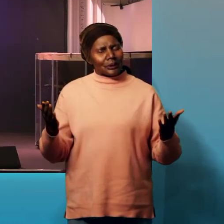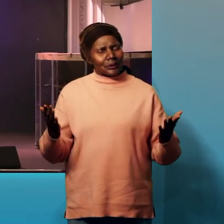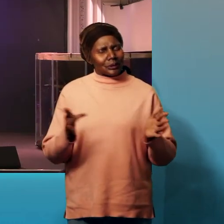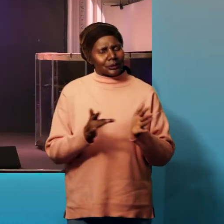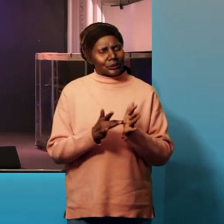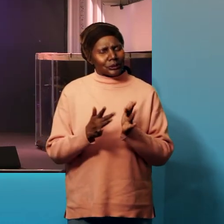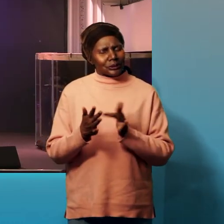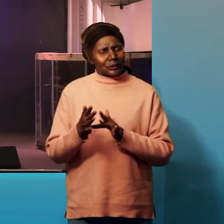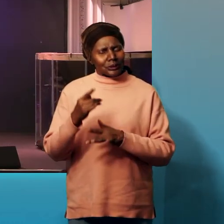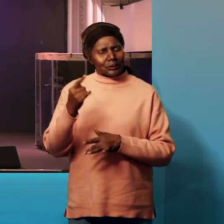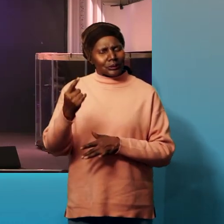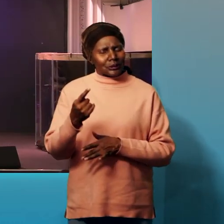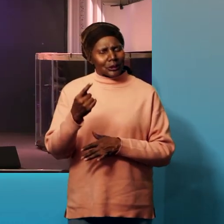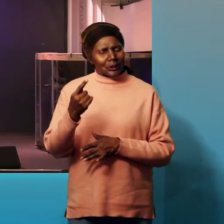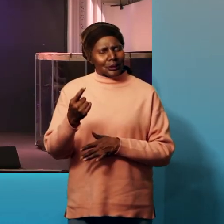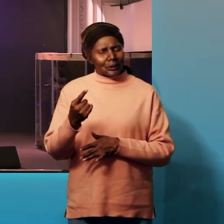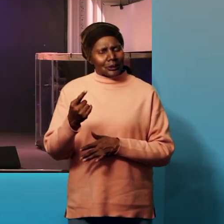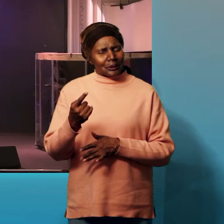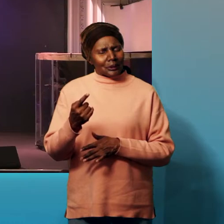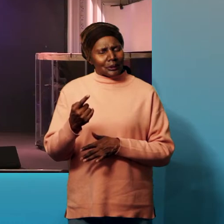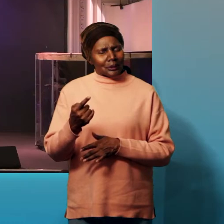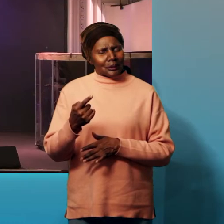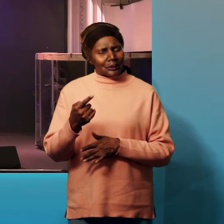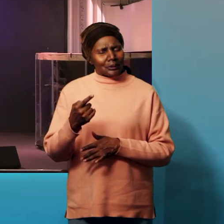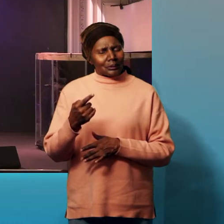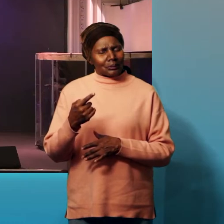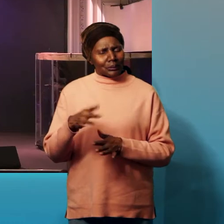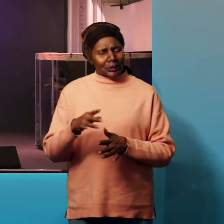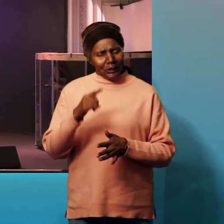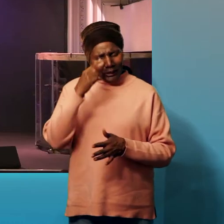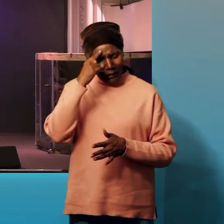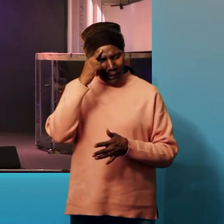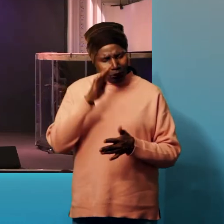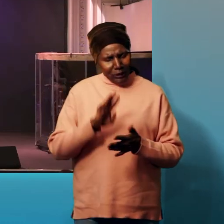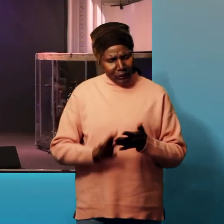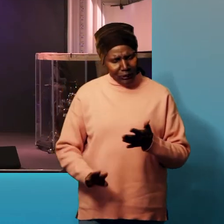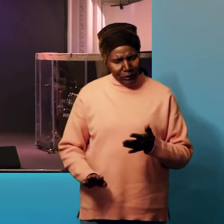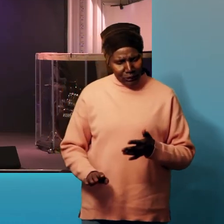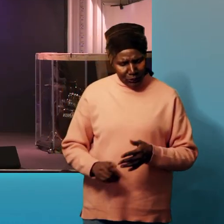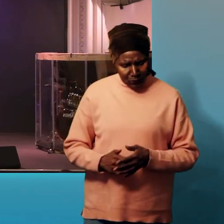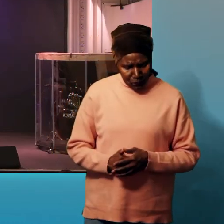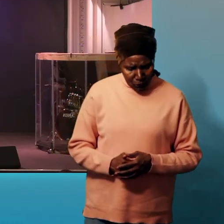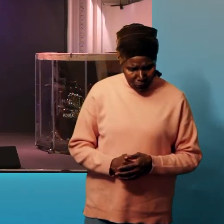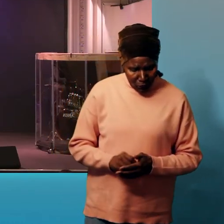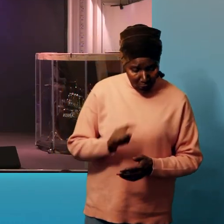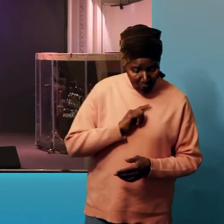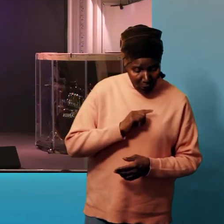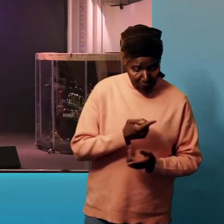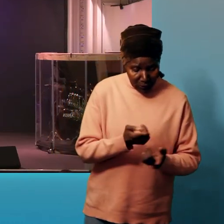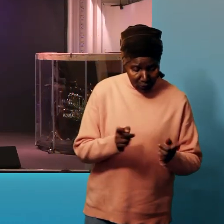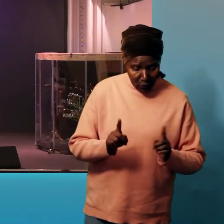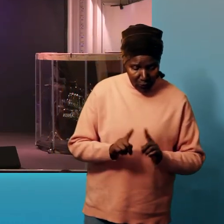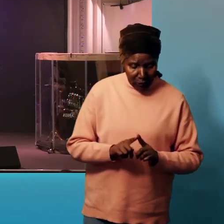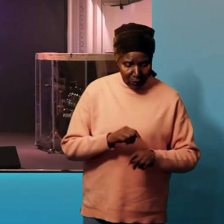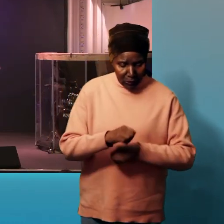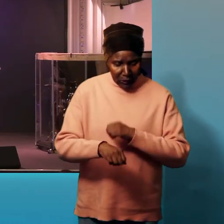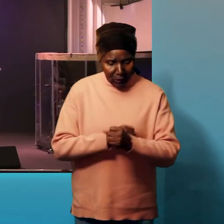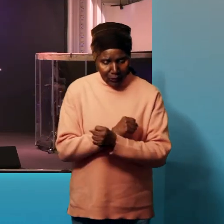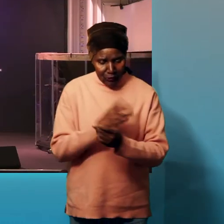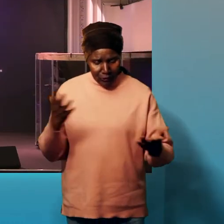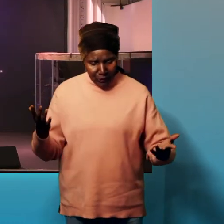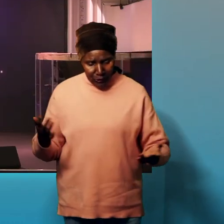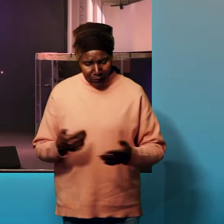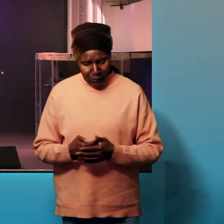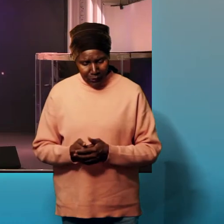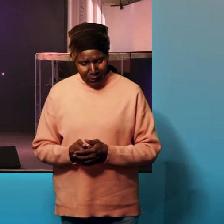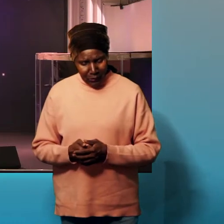Jesus endured and carried out so that we would be free. The